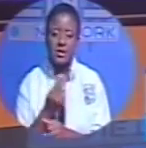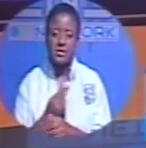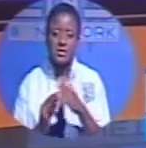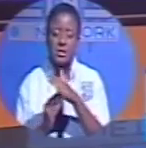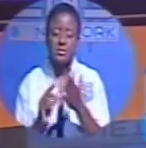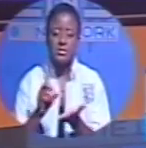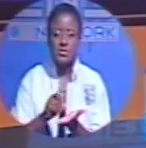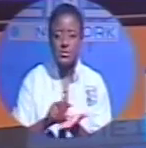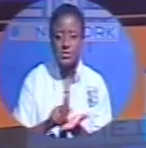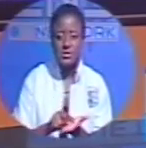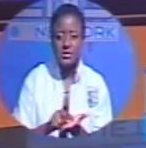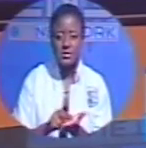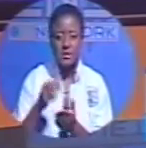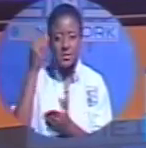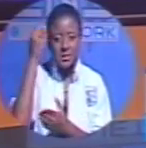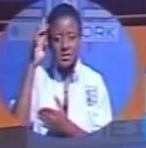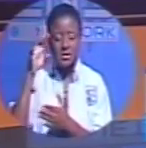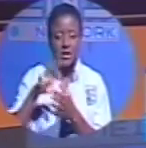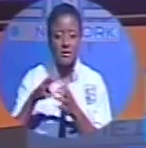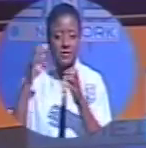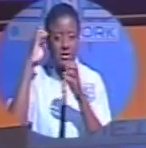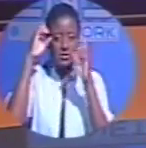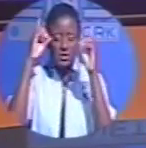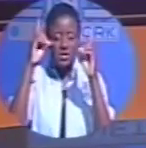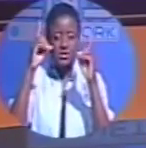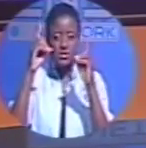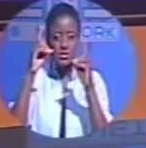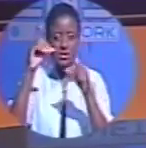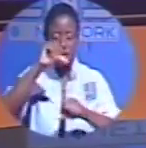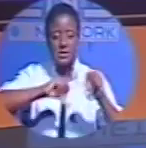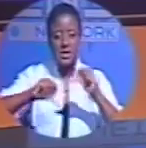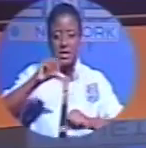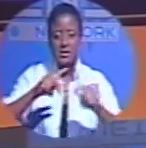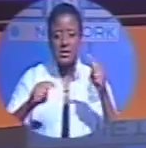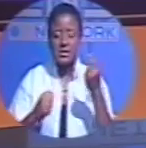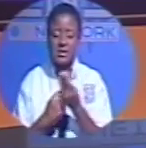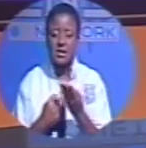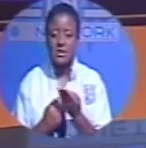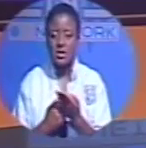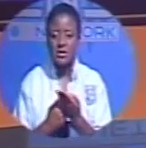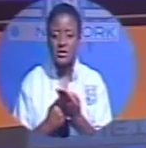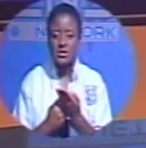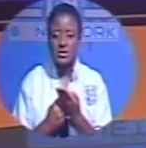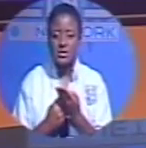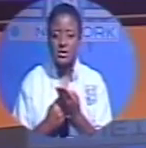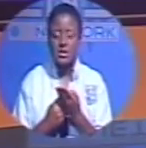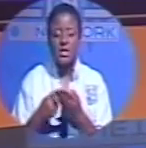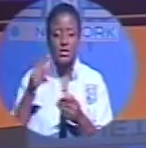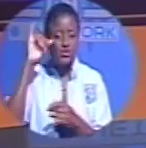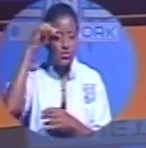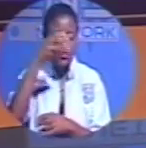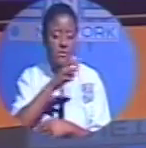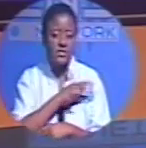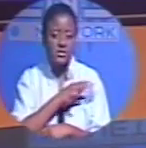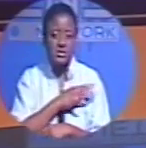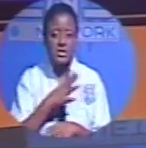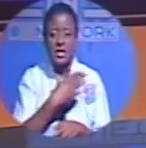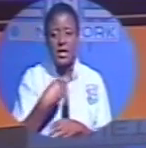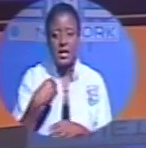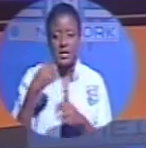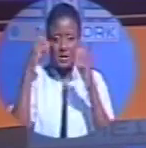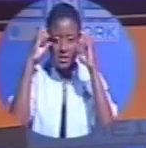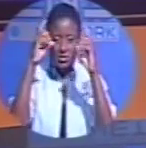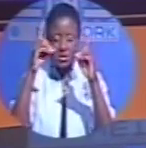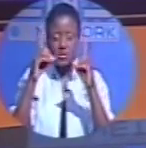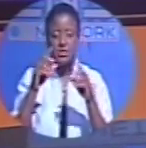the news this evening, Minister of Education, Science and Technology, the Honorable Jerome Fitzgerald, along with education officials, have